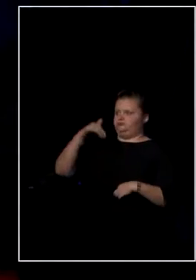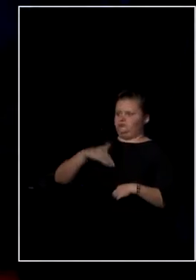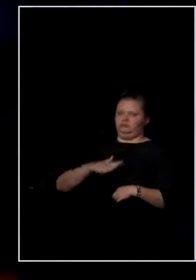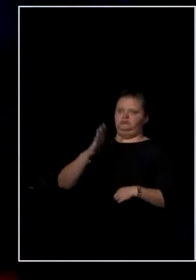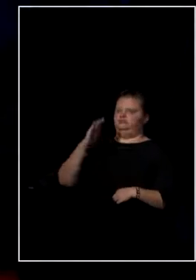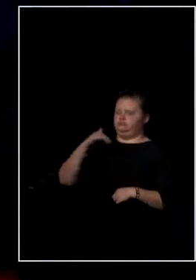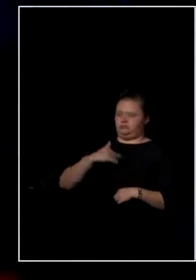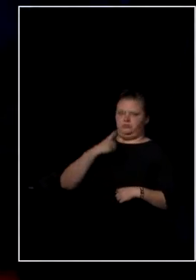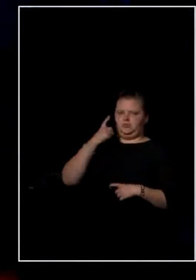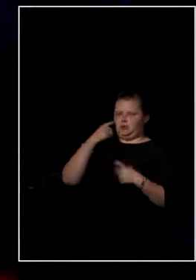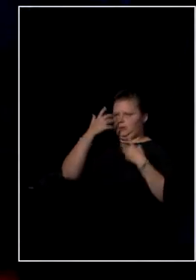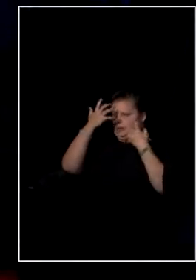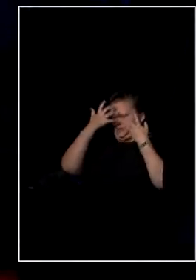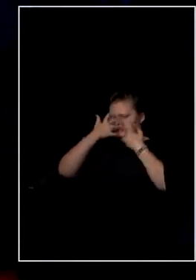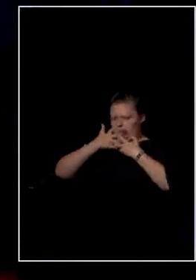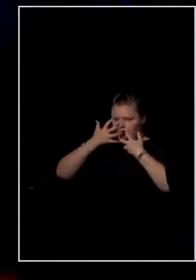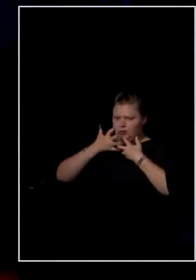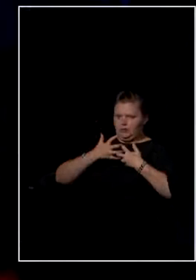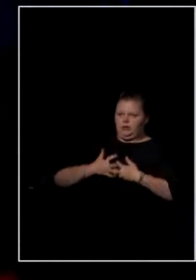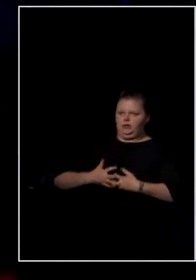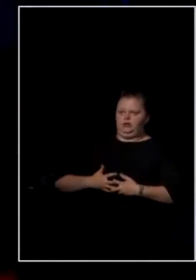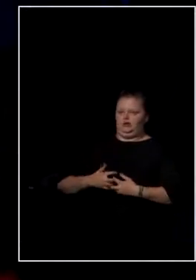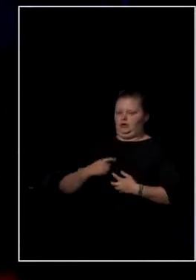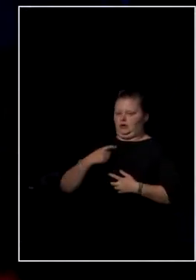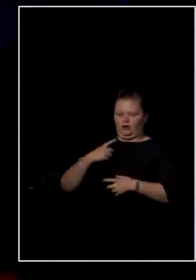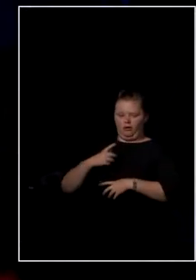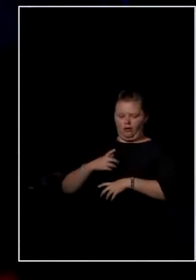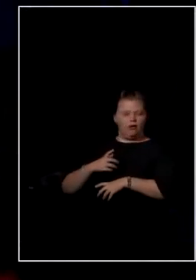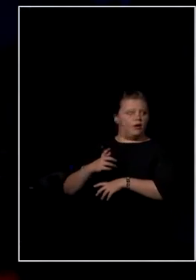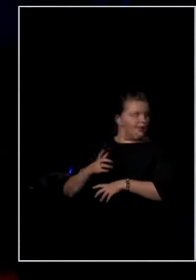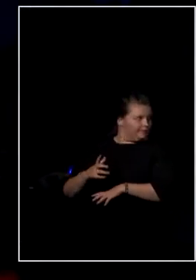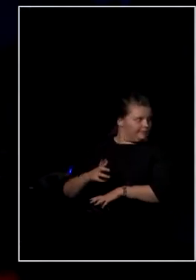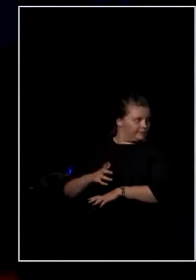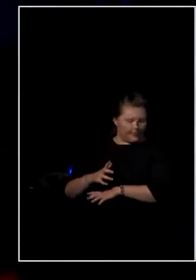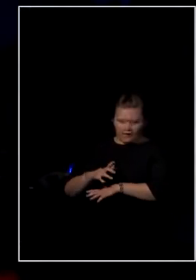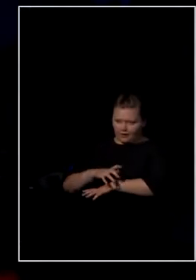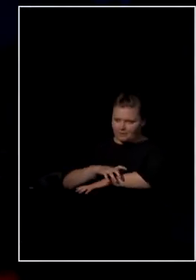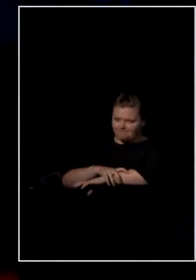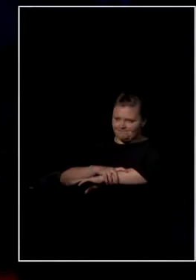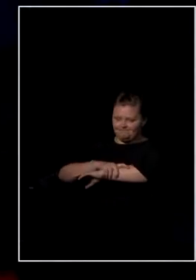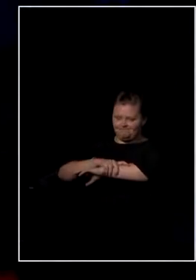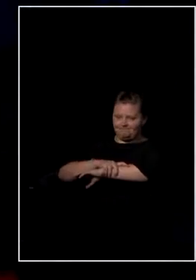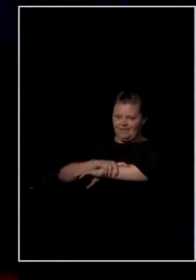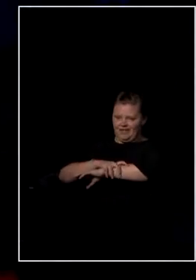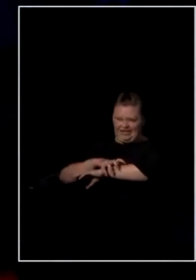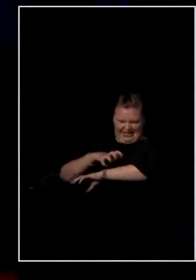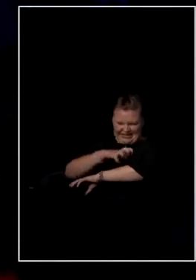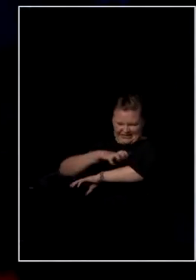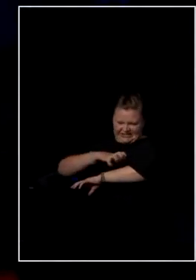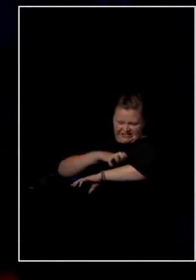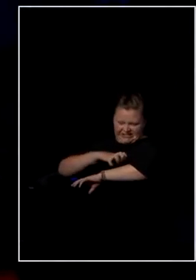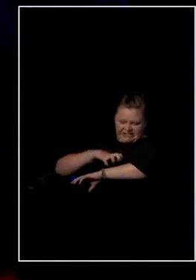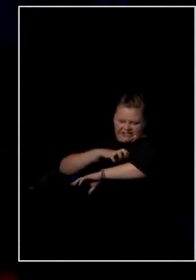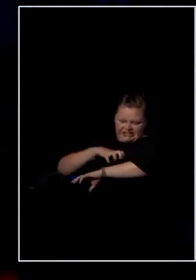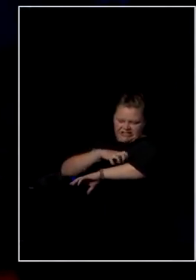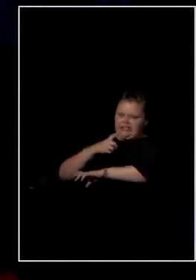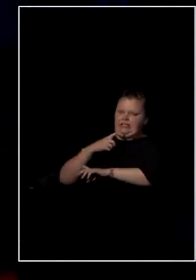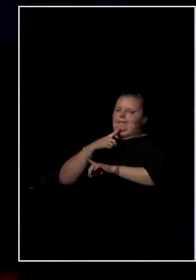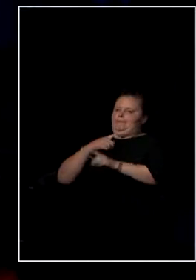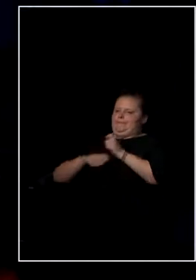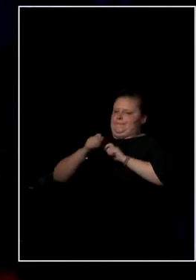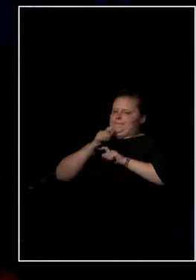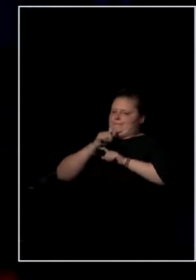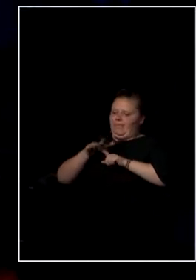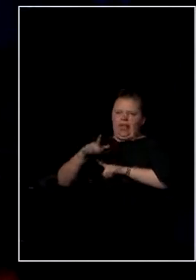to sort myself out. And, you know, I used to hold my arm and scratch myself until I bled because I couldn't feel